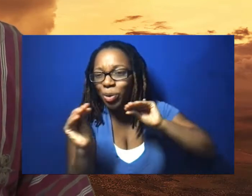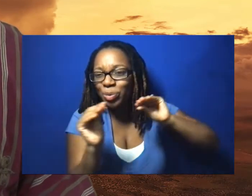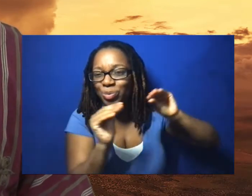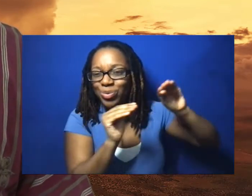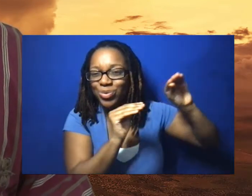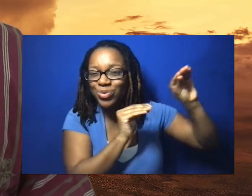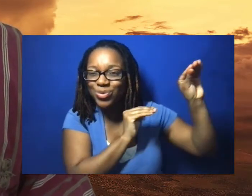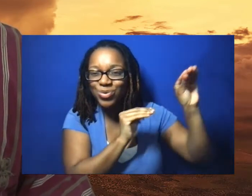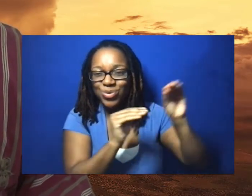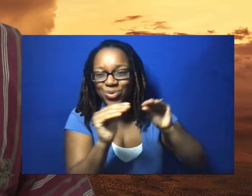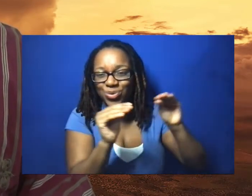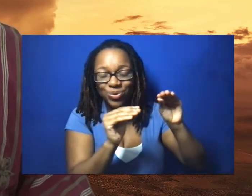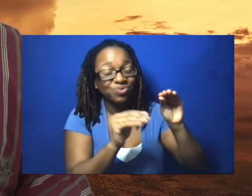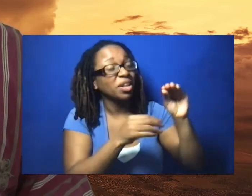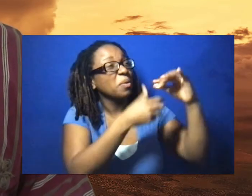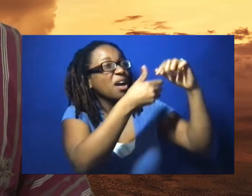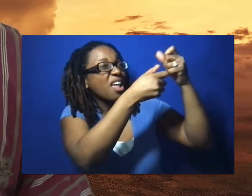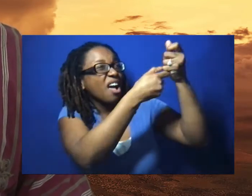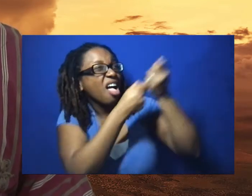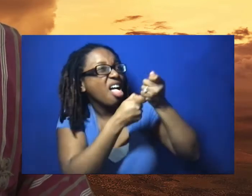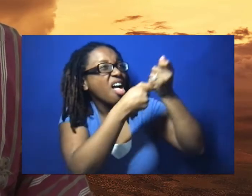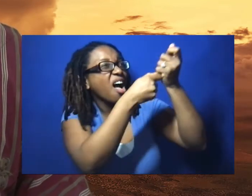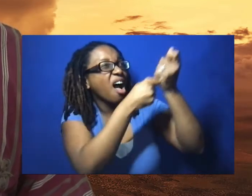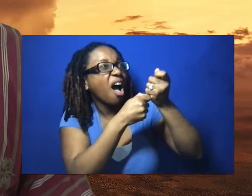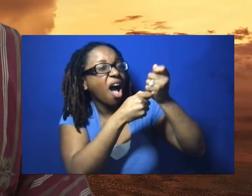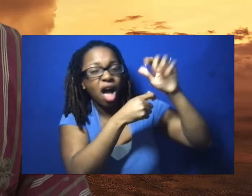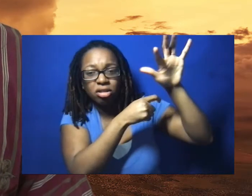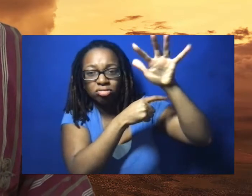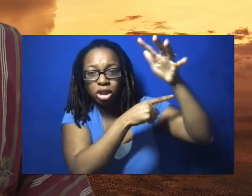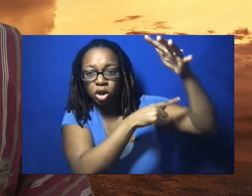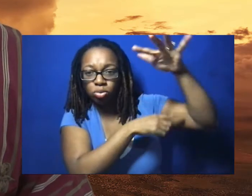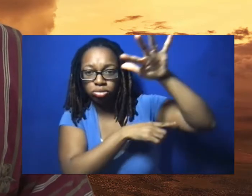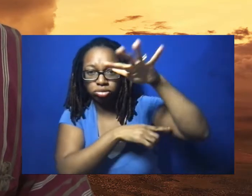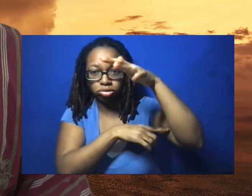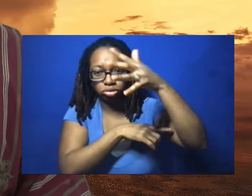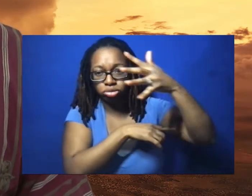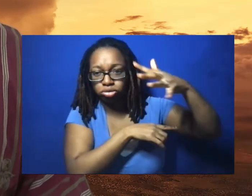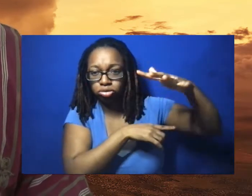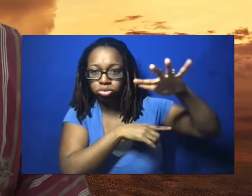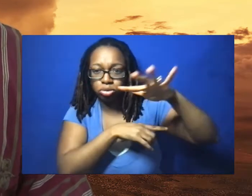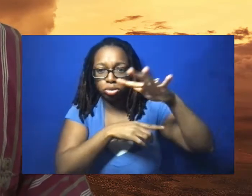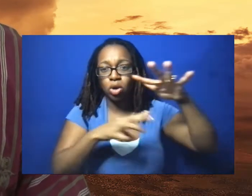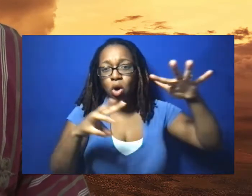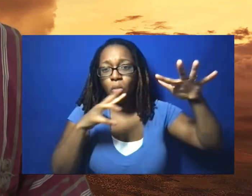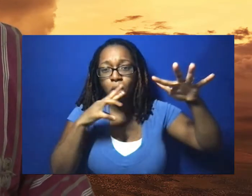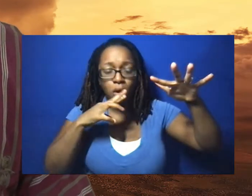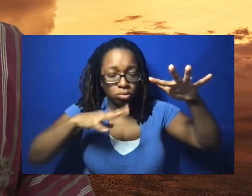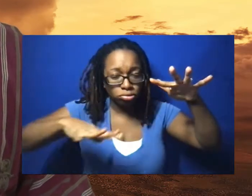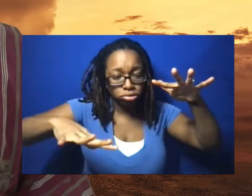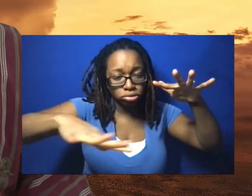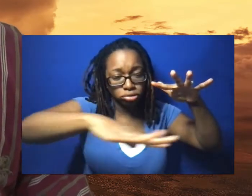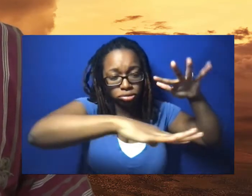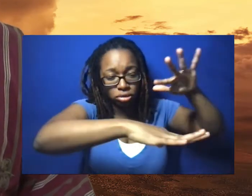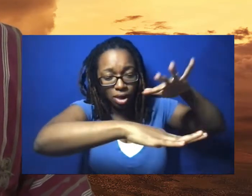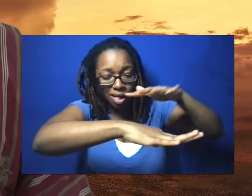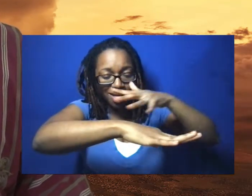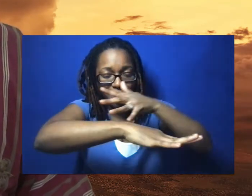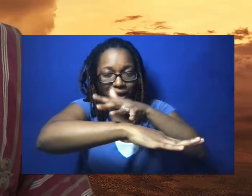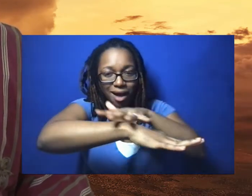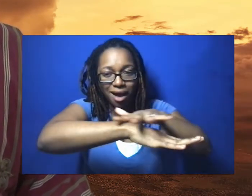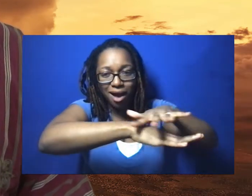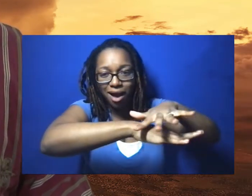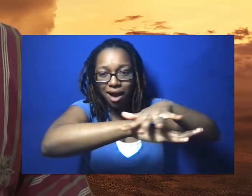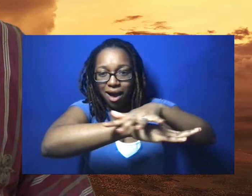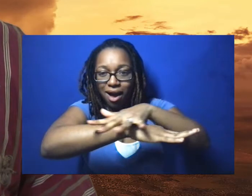Well, leaves fell from the branches and hit the water. And when they hit